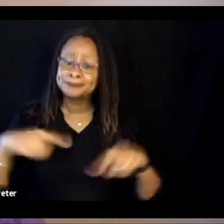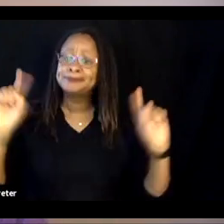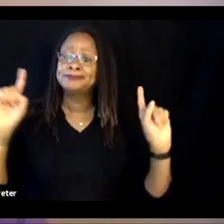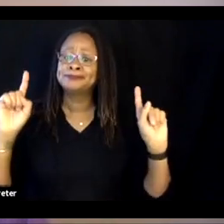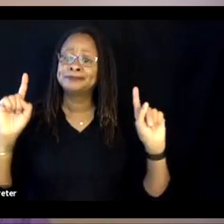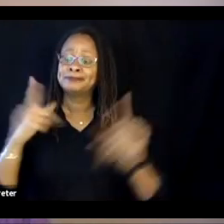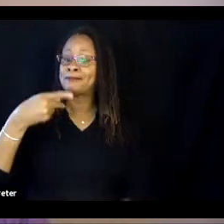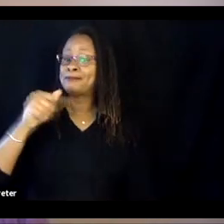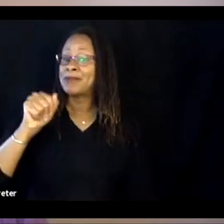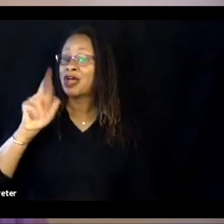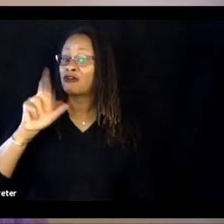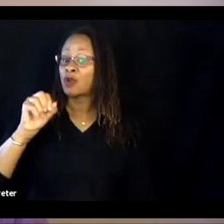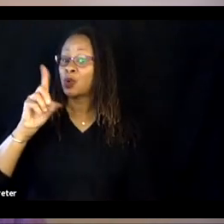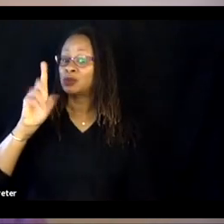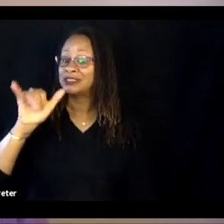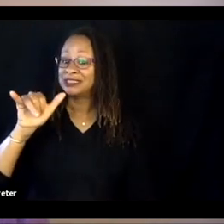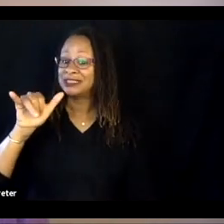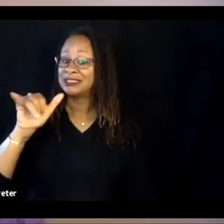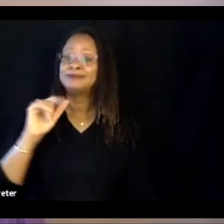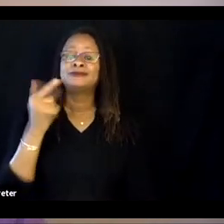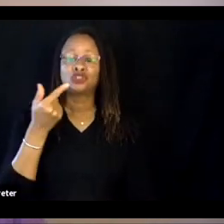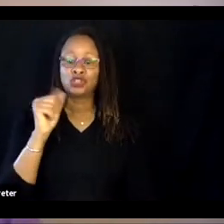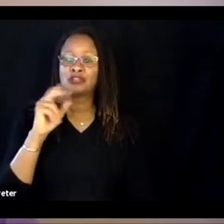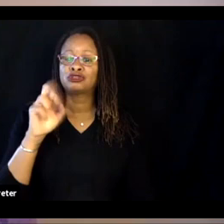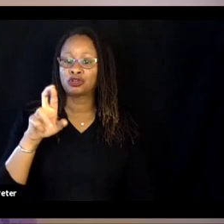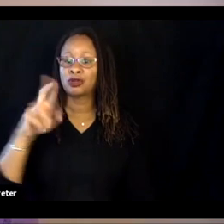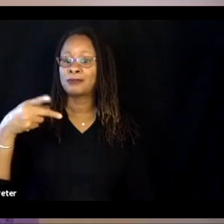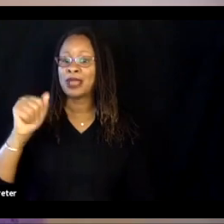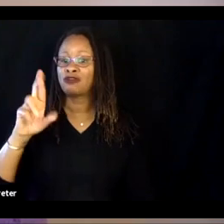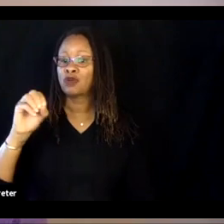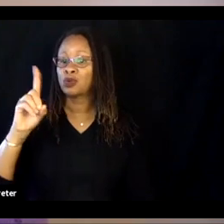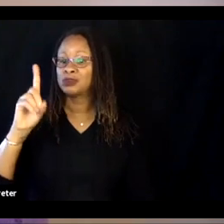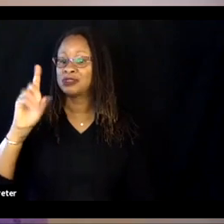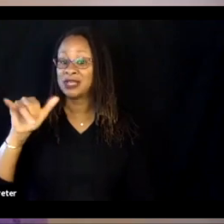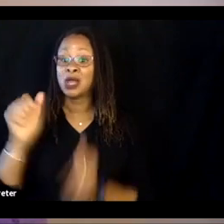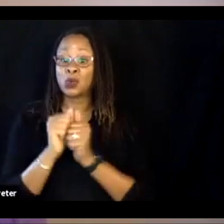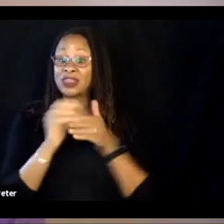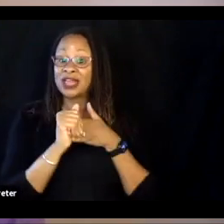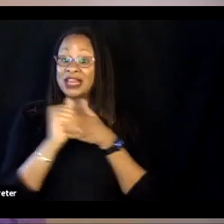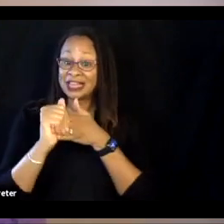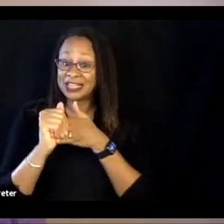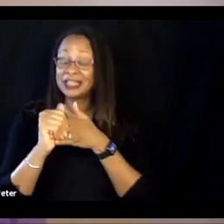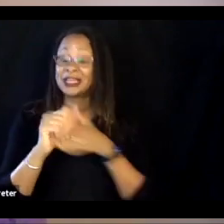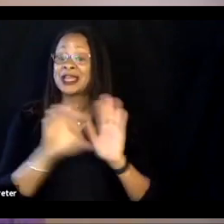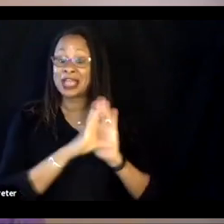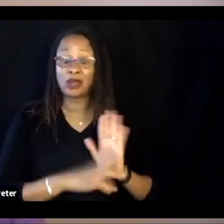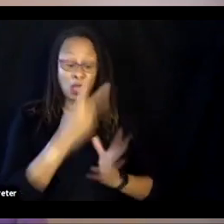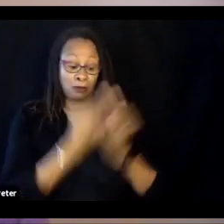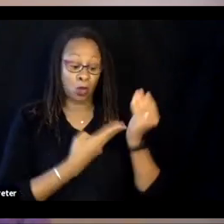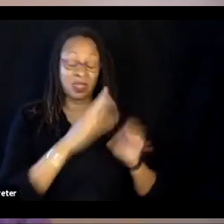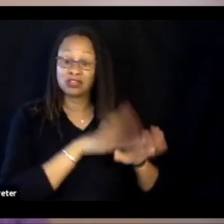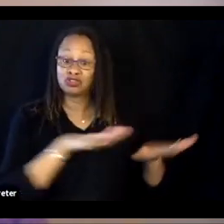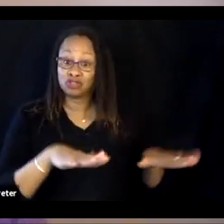parity, gender parity, with the lead characters, both in children's television, TV made